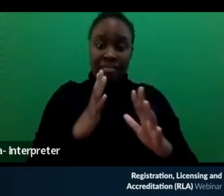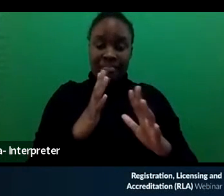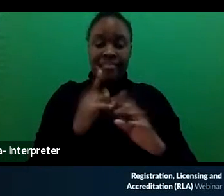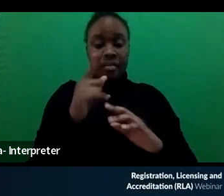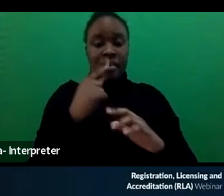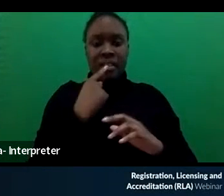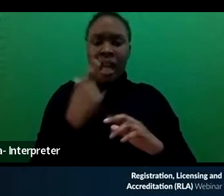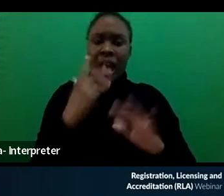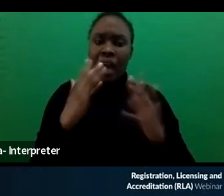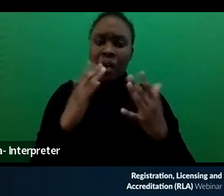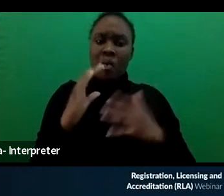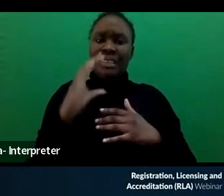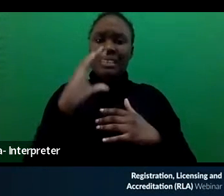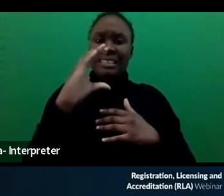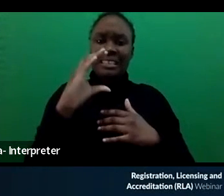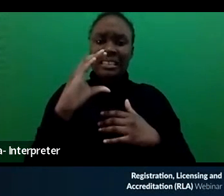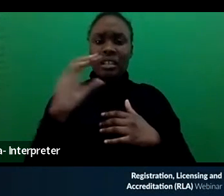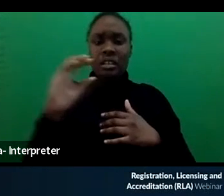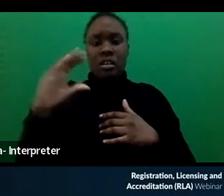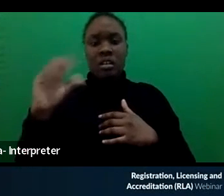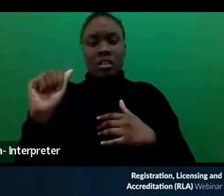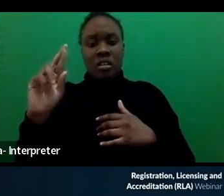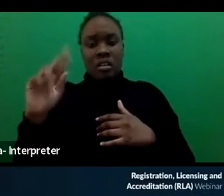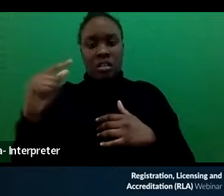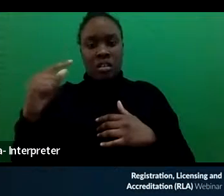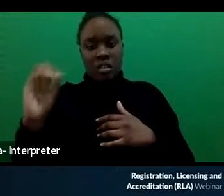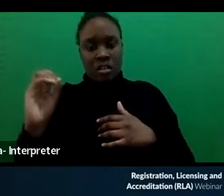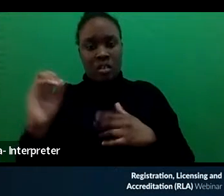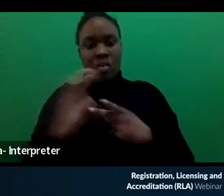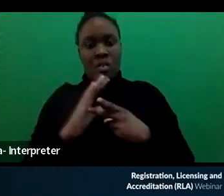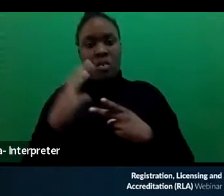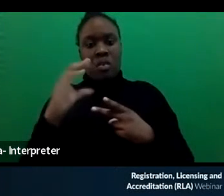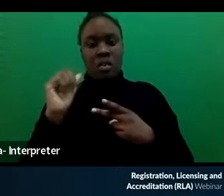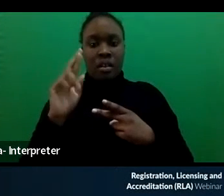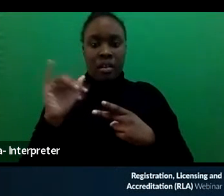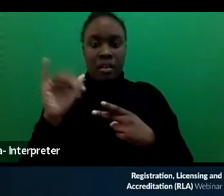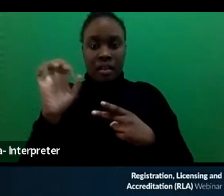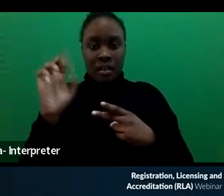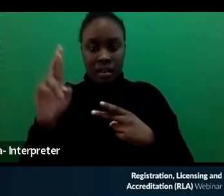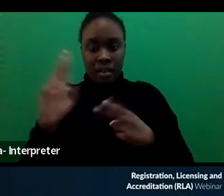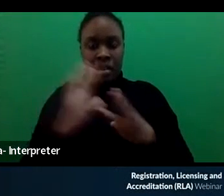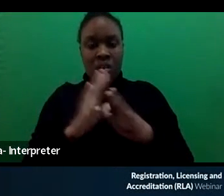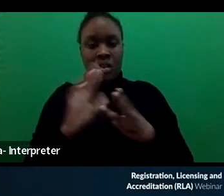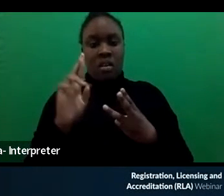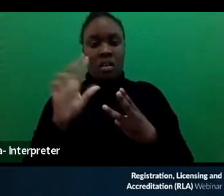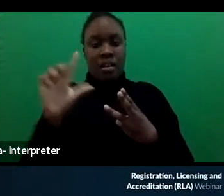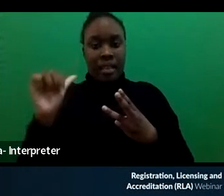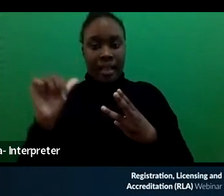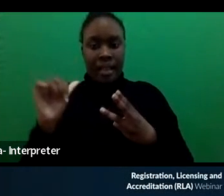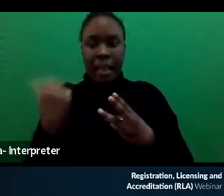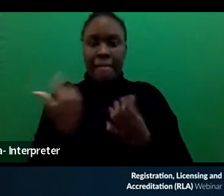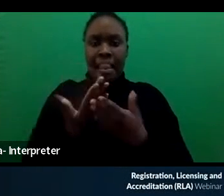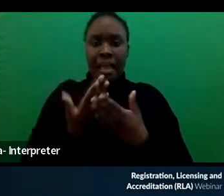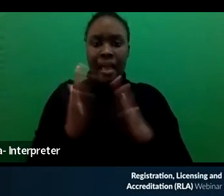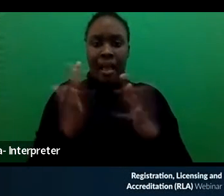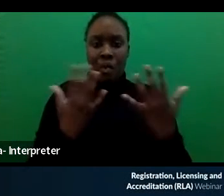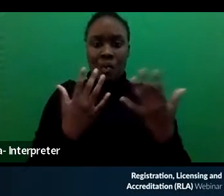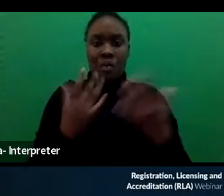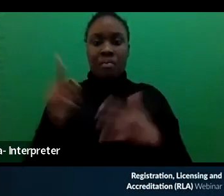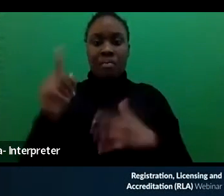for sea cargo carrier on RLA? I will ask Katlego to take the question for